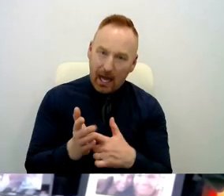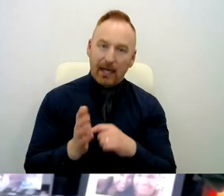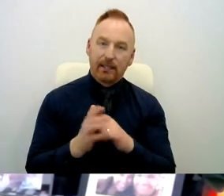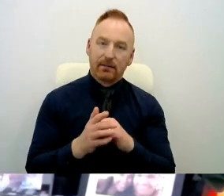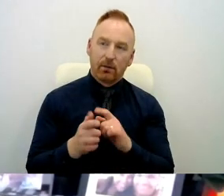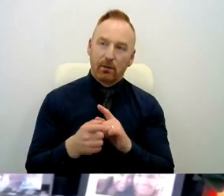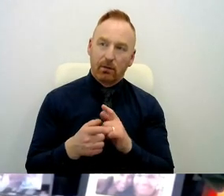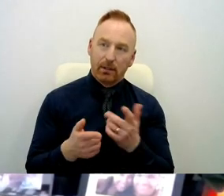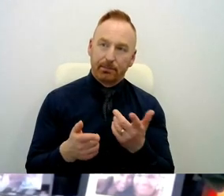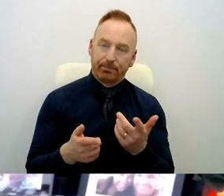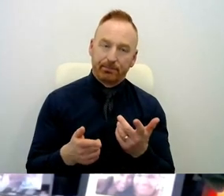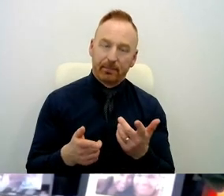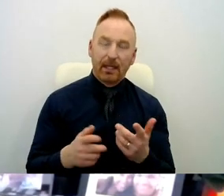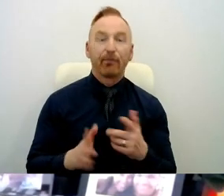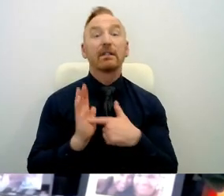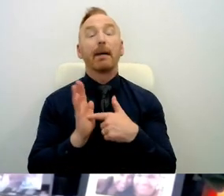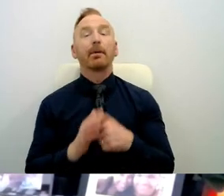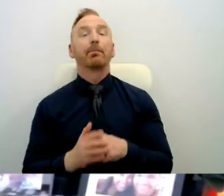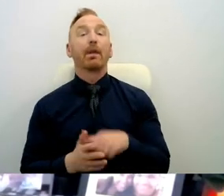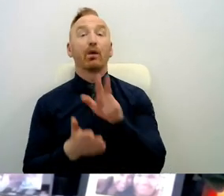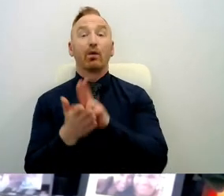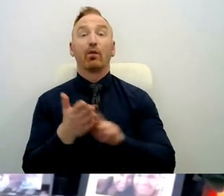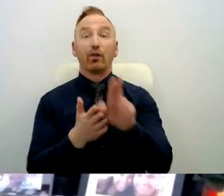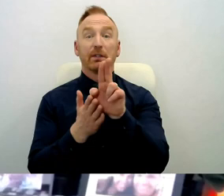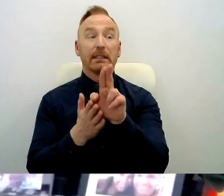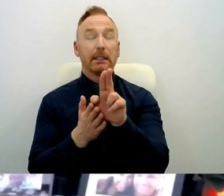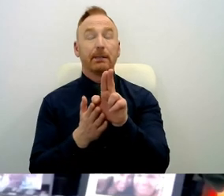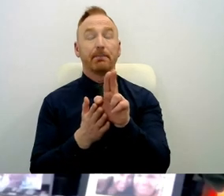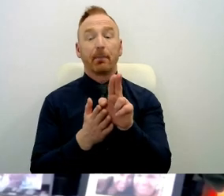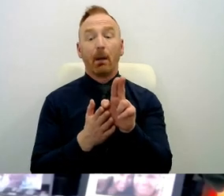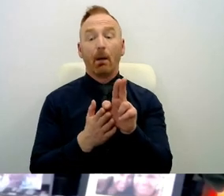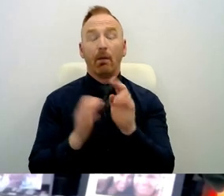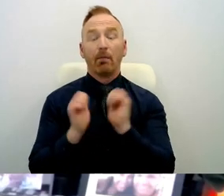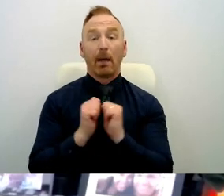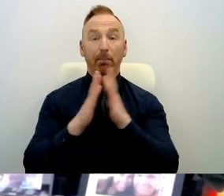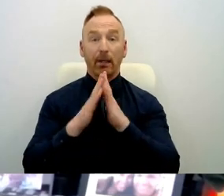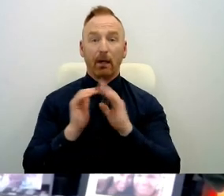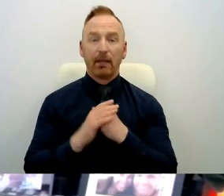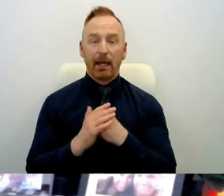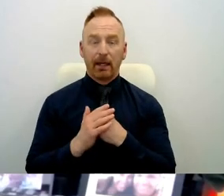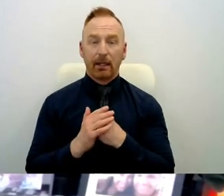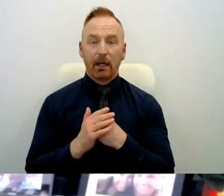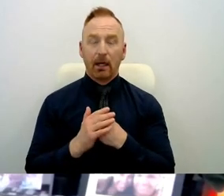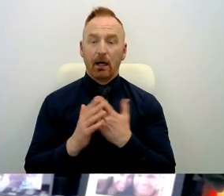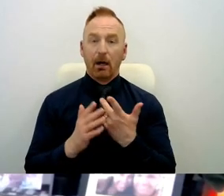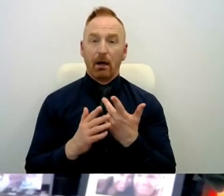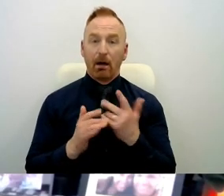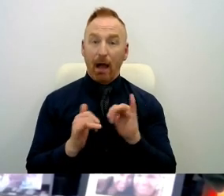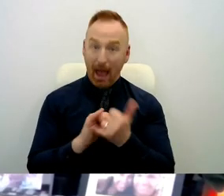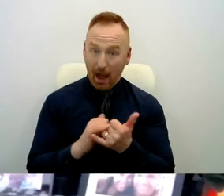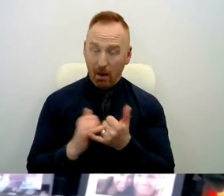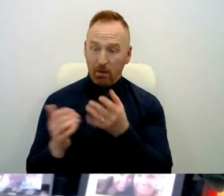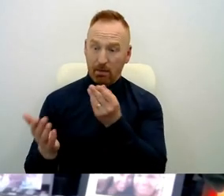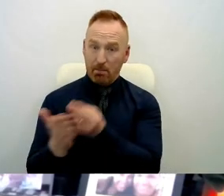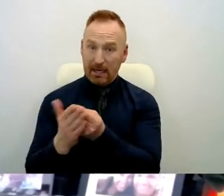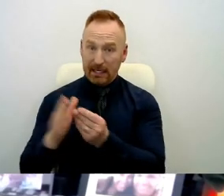example, I would love to see universities that, you know, were built with the money from